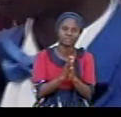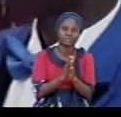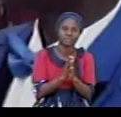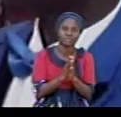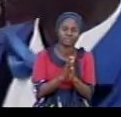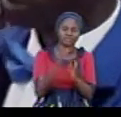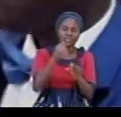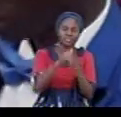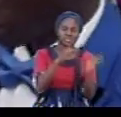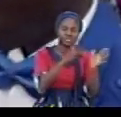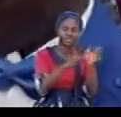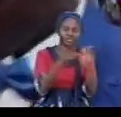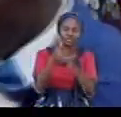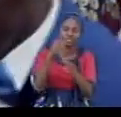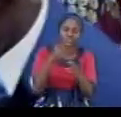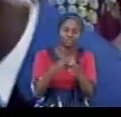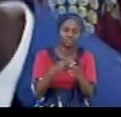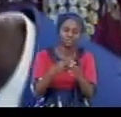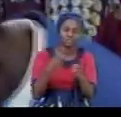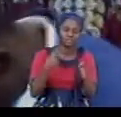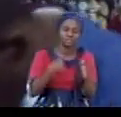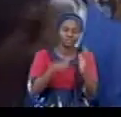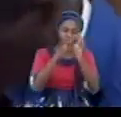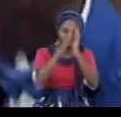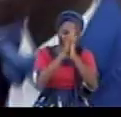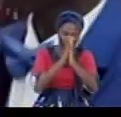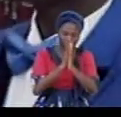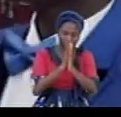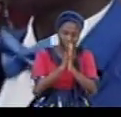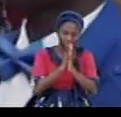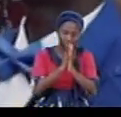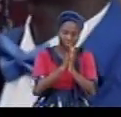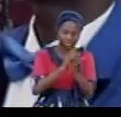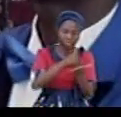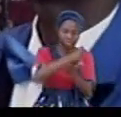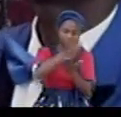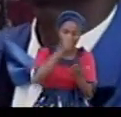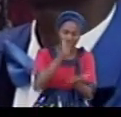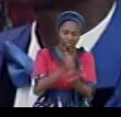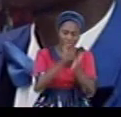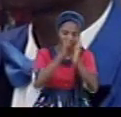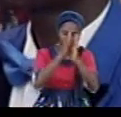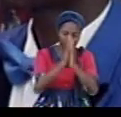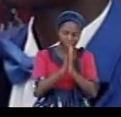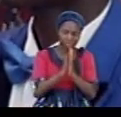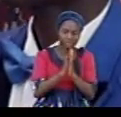In Jesus' name we pray.